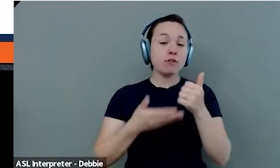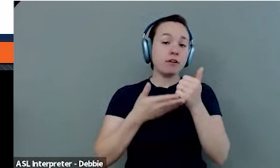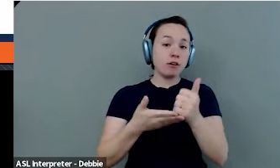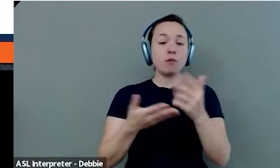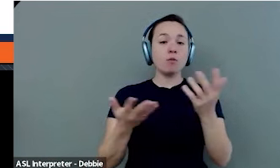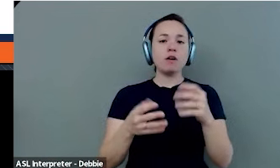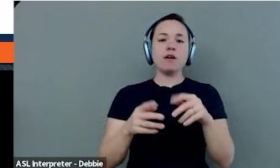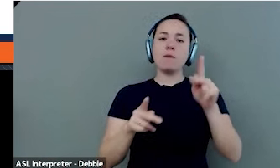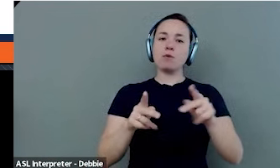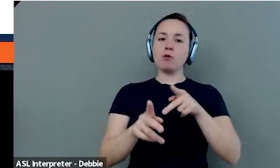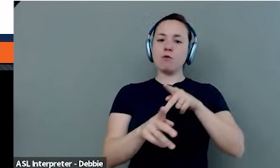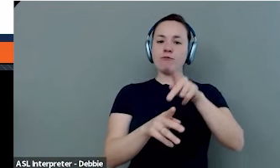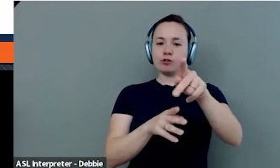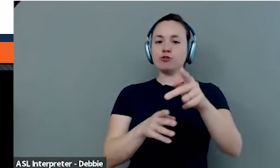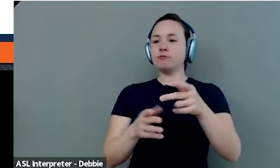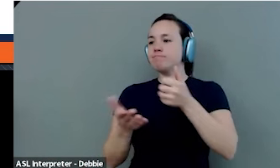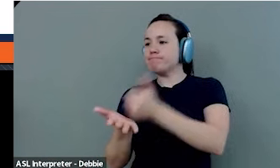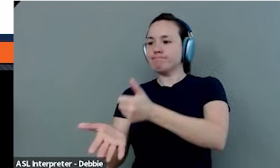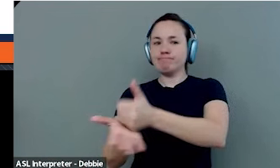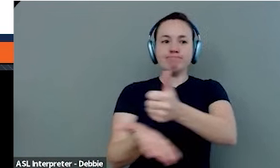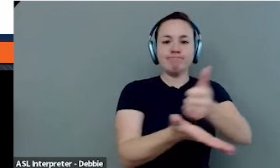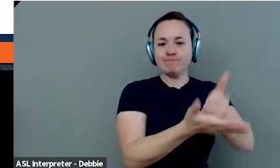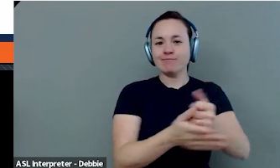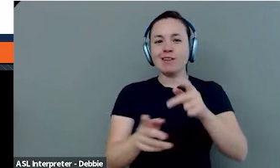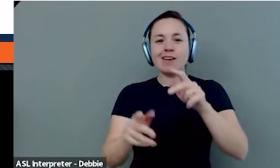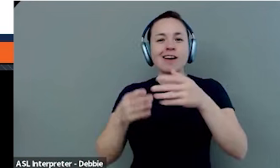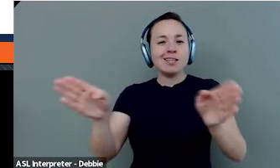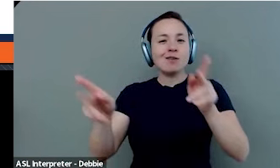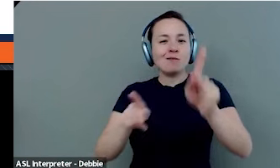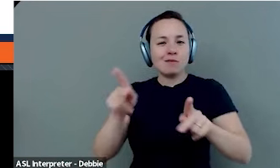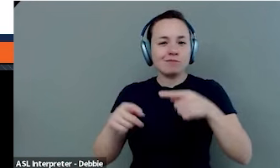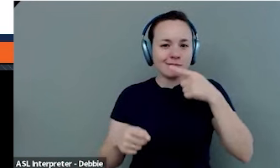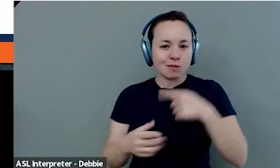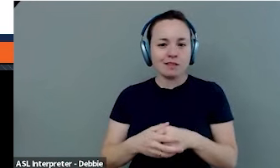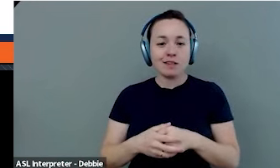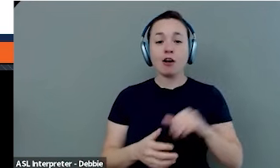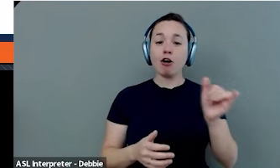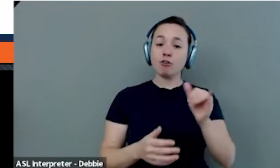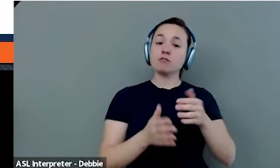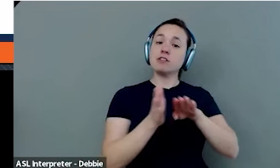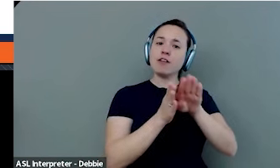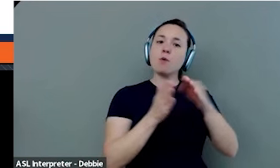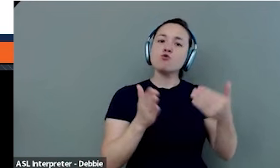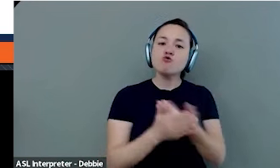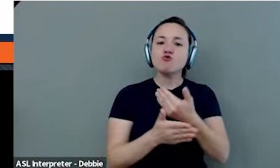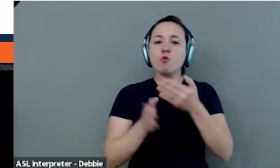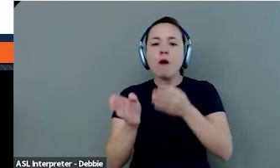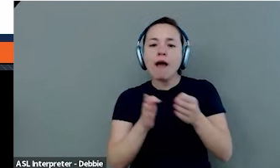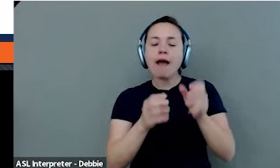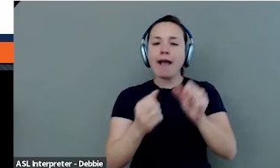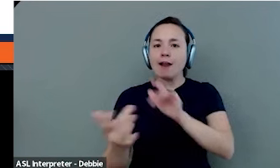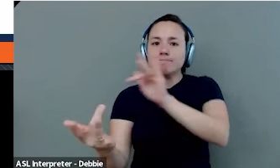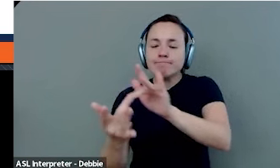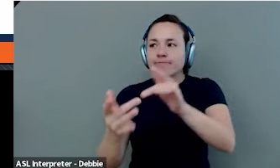level of service to the public, develop new techniques to improve outreach services, which acknowledge the diversity of Alameda